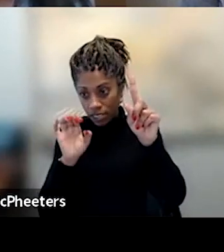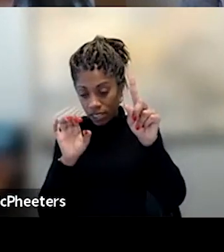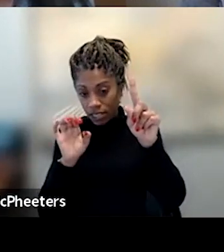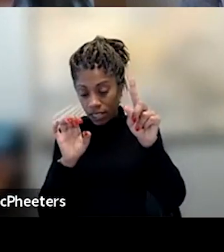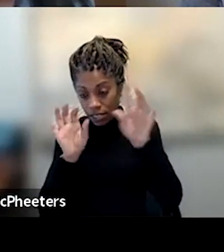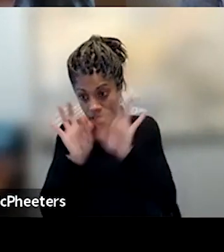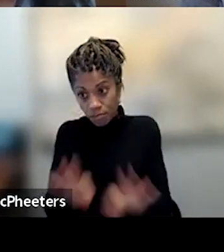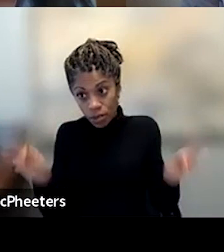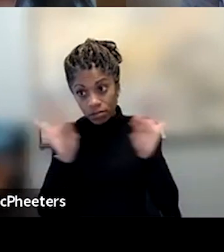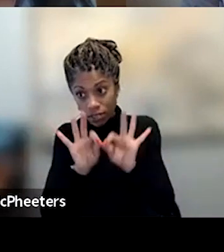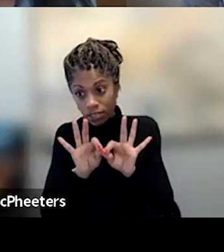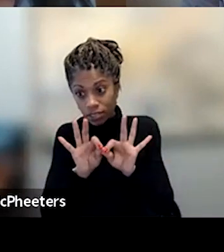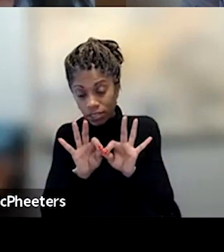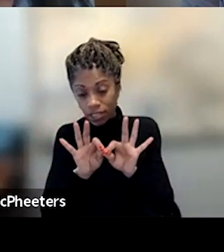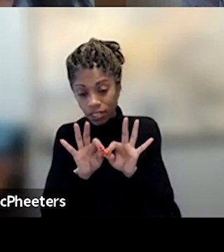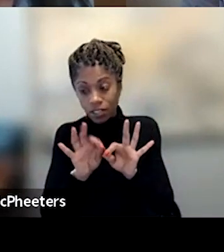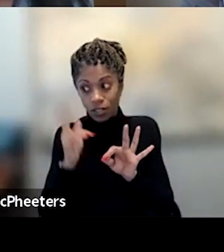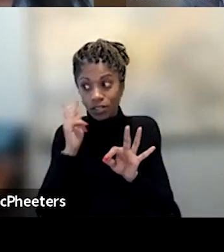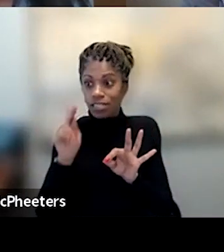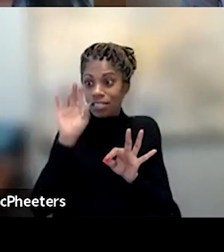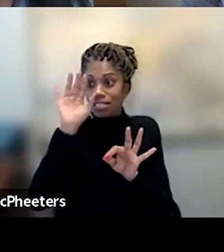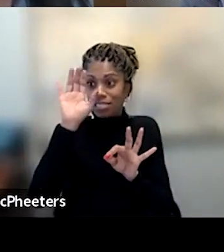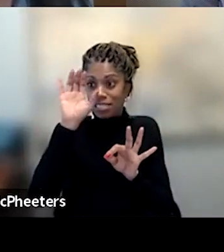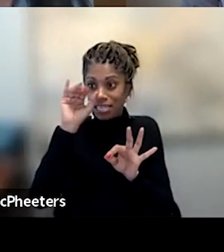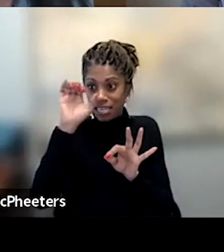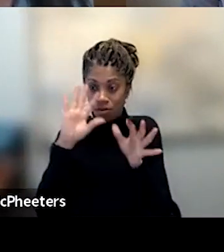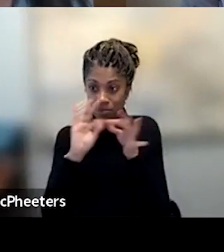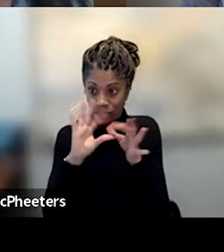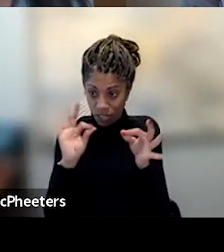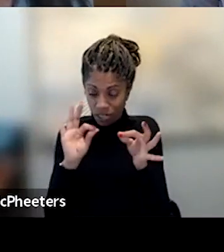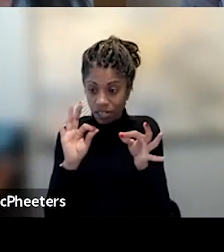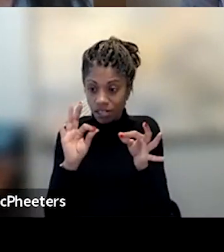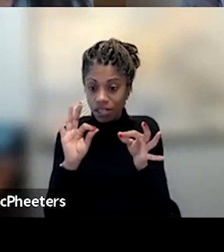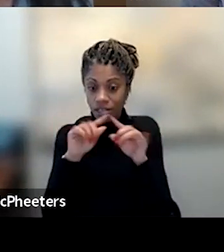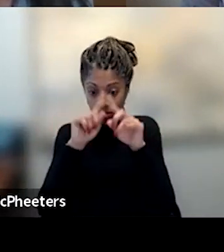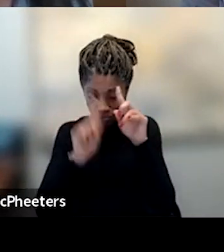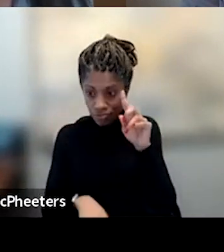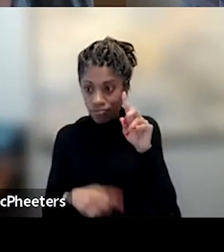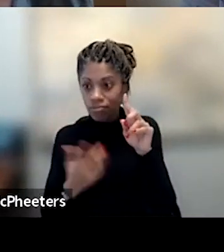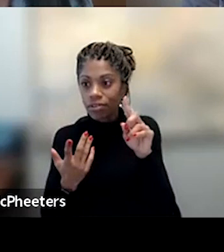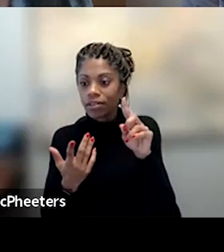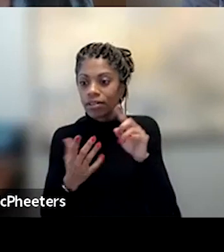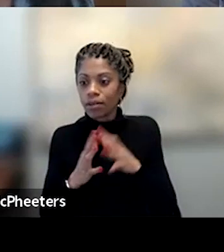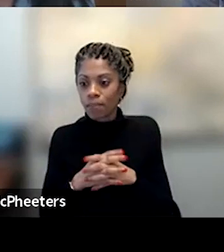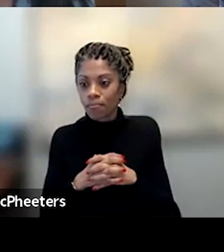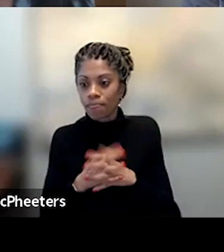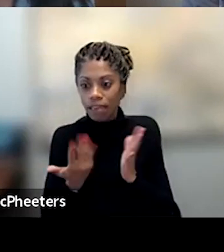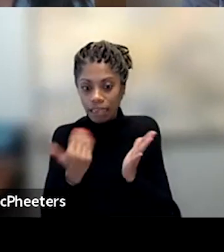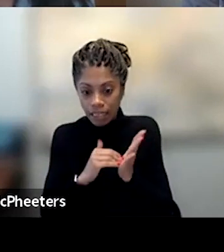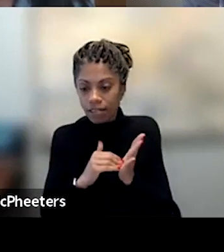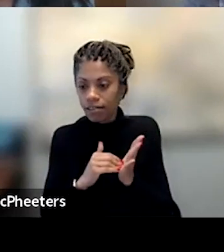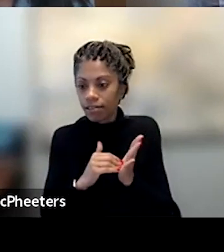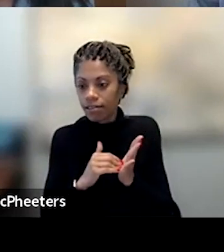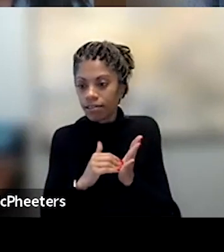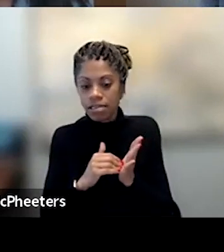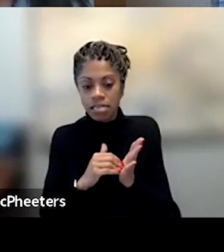see it in the work that we share on our communications channels. So it's not very